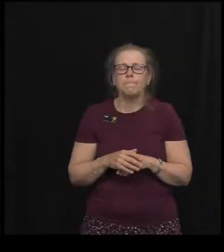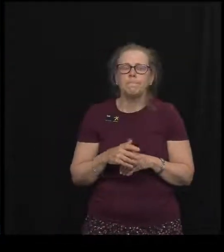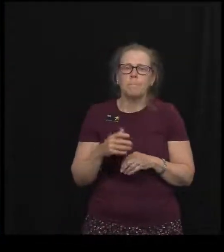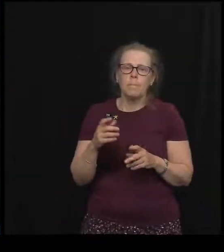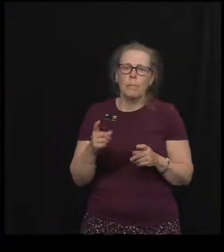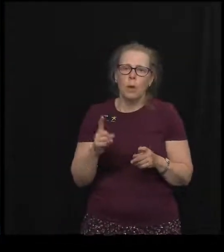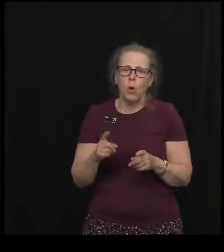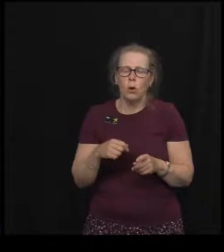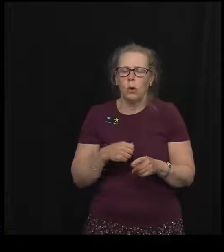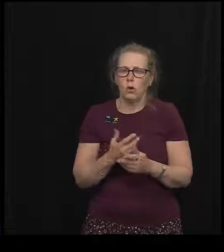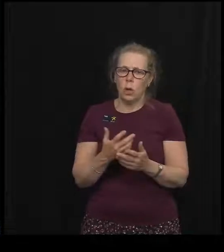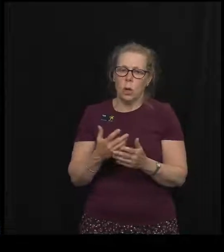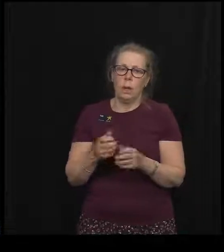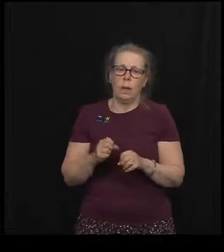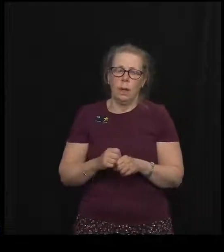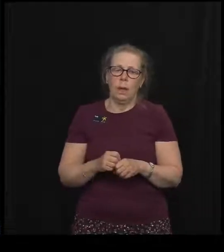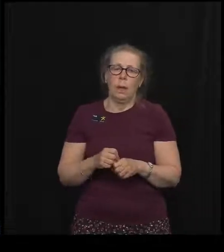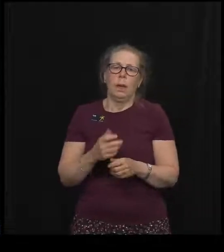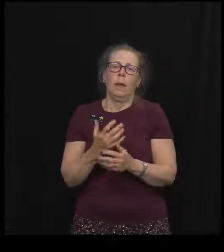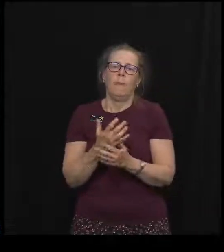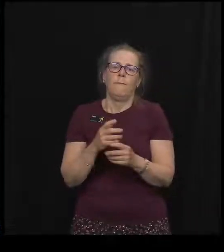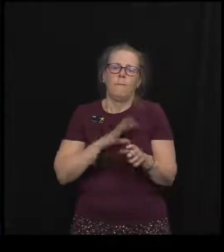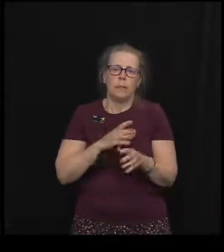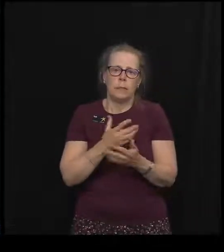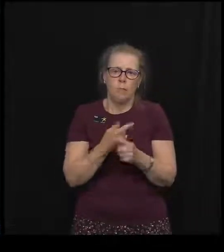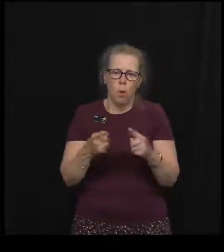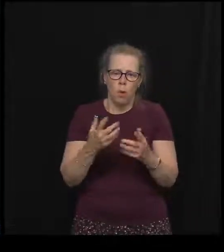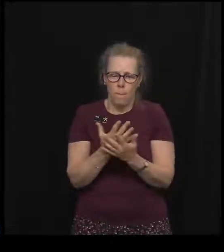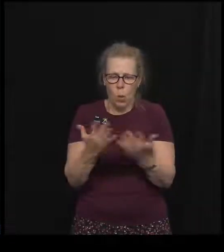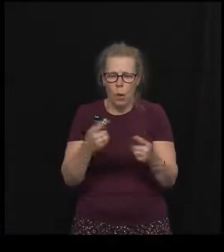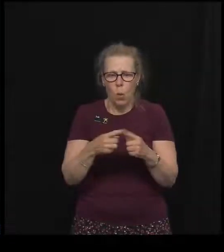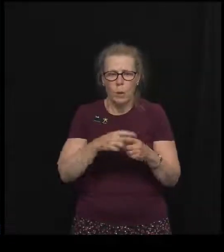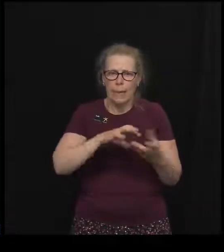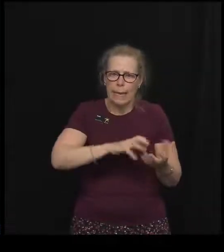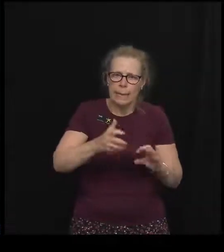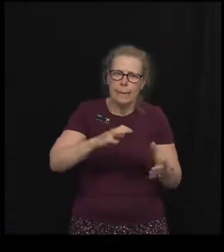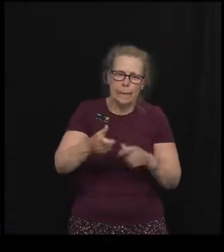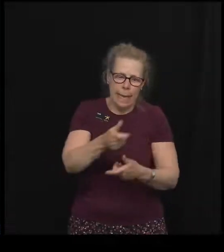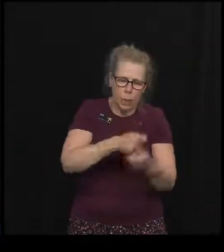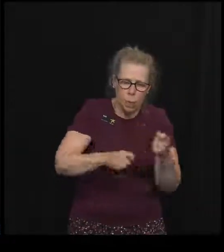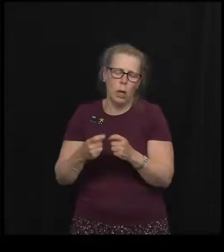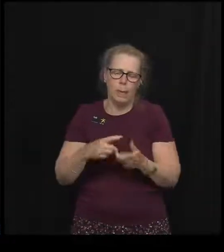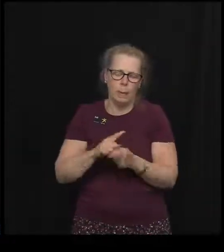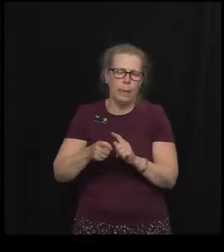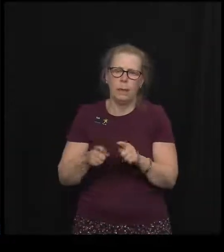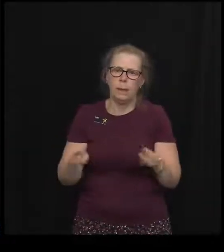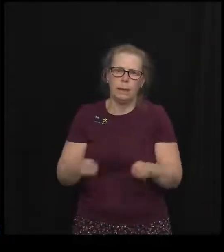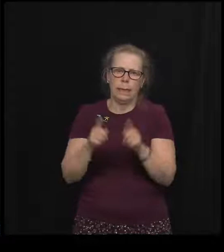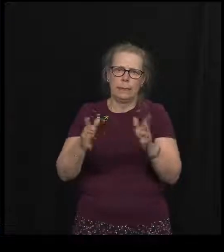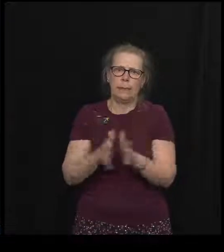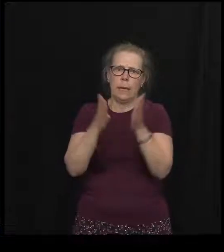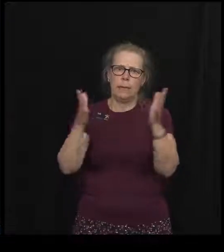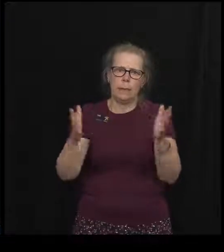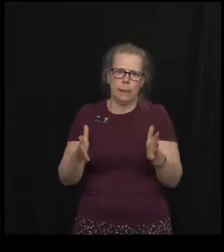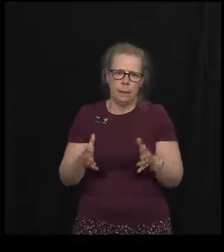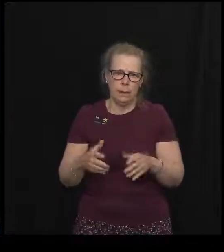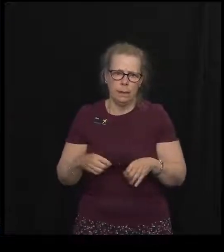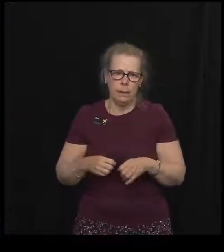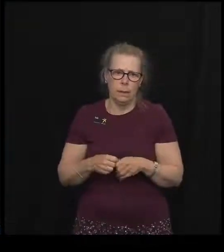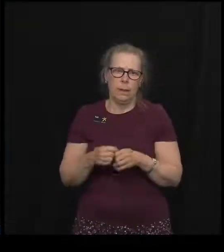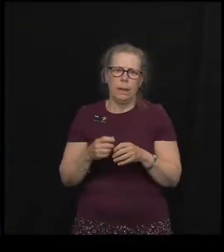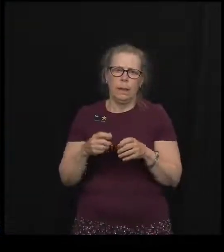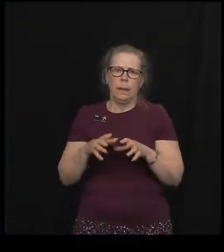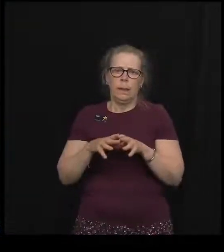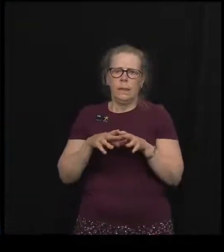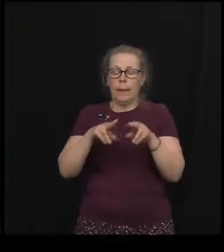with multiple crises and the climate crisis, which ultimately translate to a health and development crisis. That macro international relation,